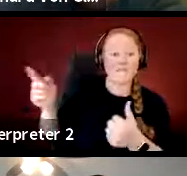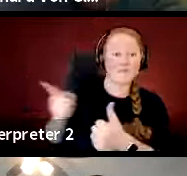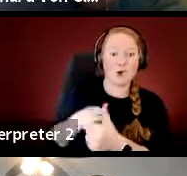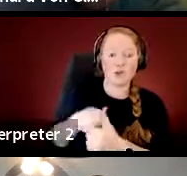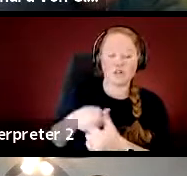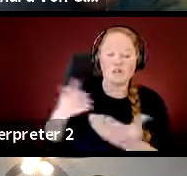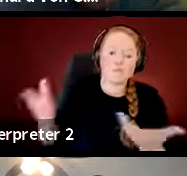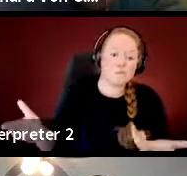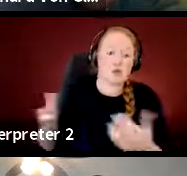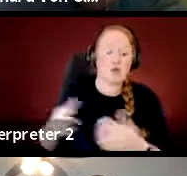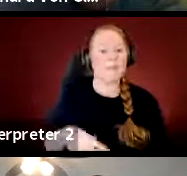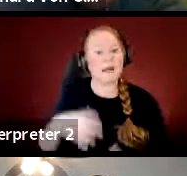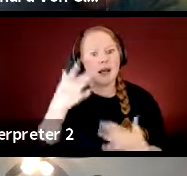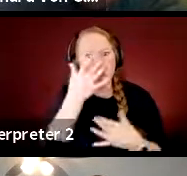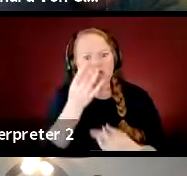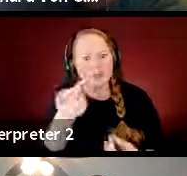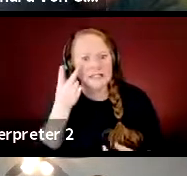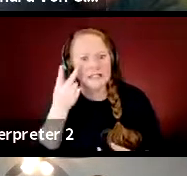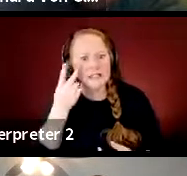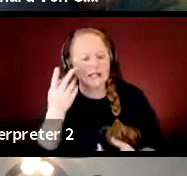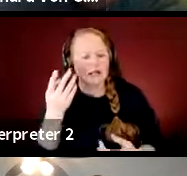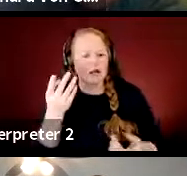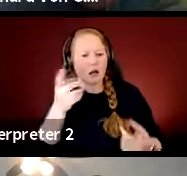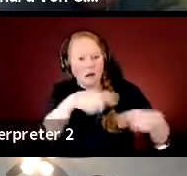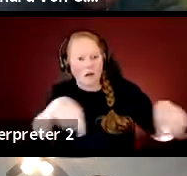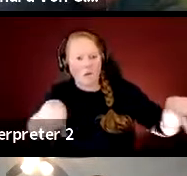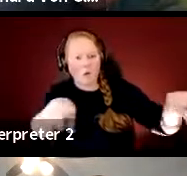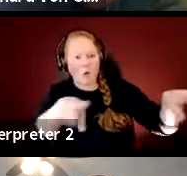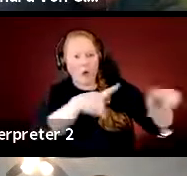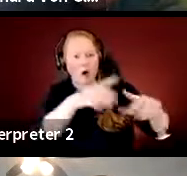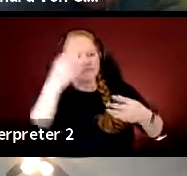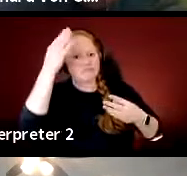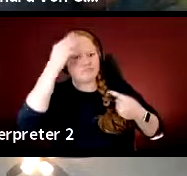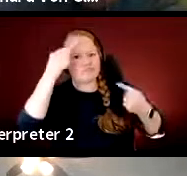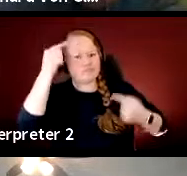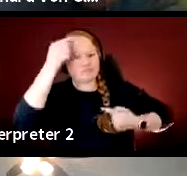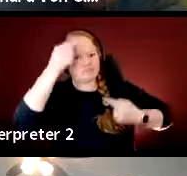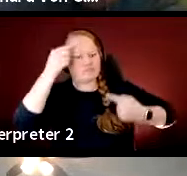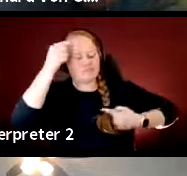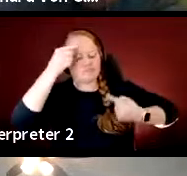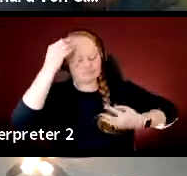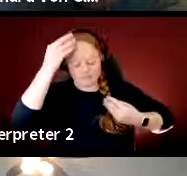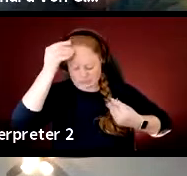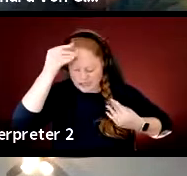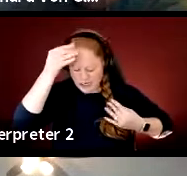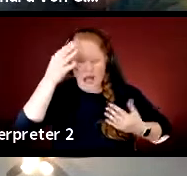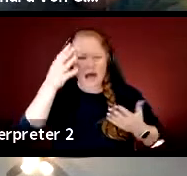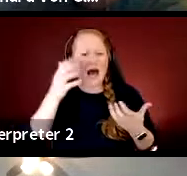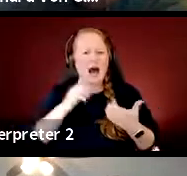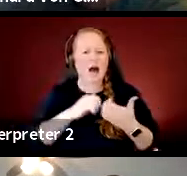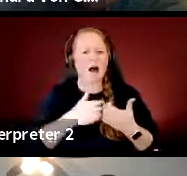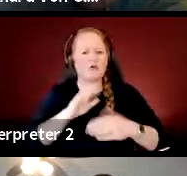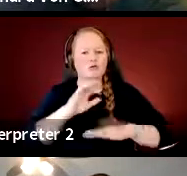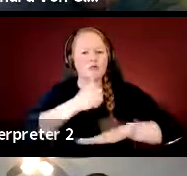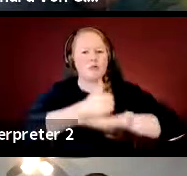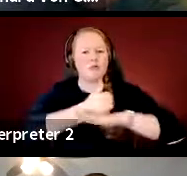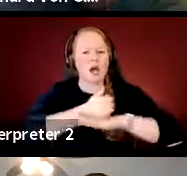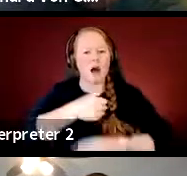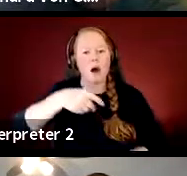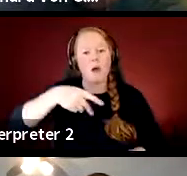interesting to see if you all have considered implementing a program like